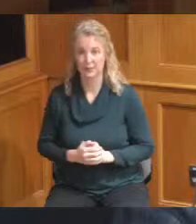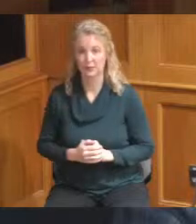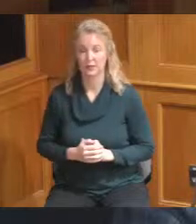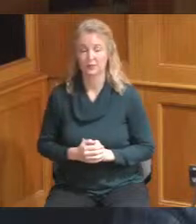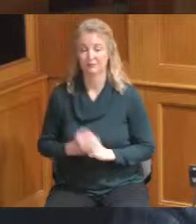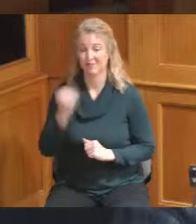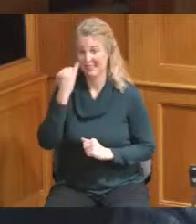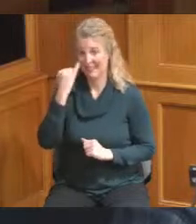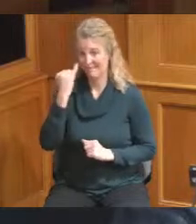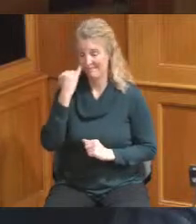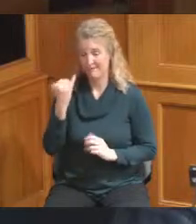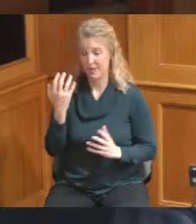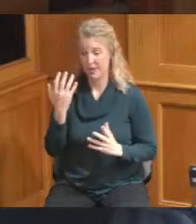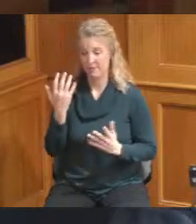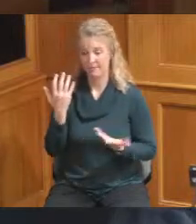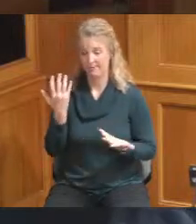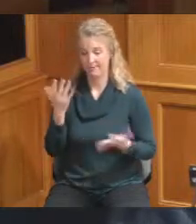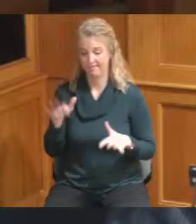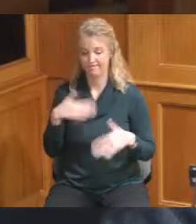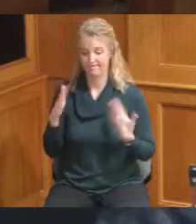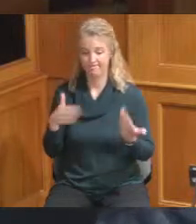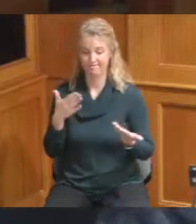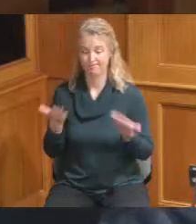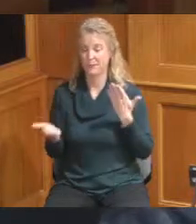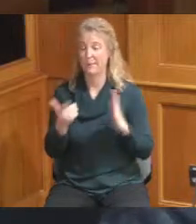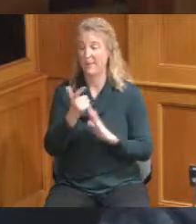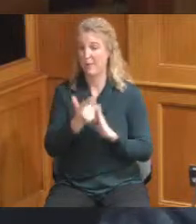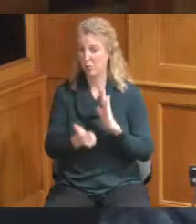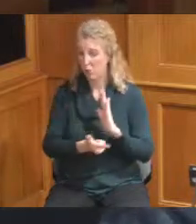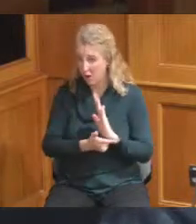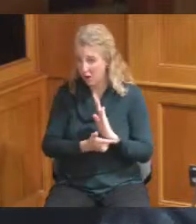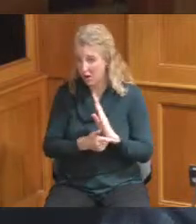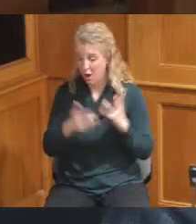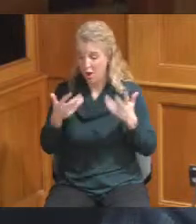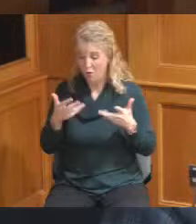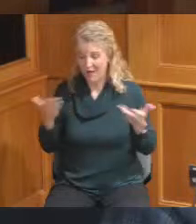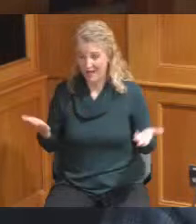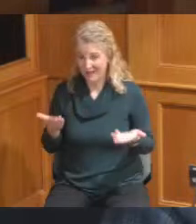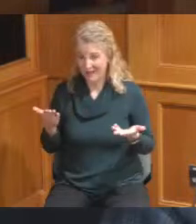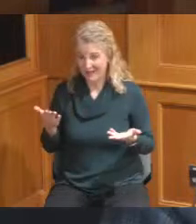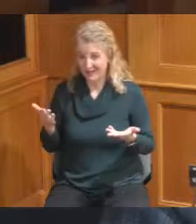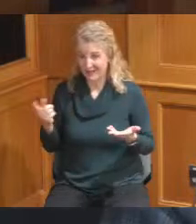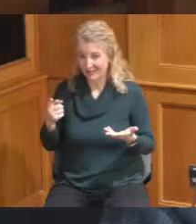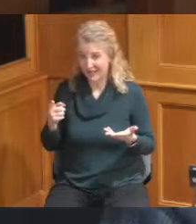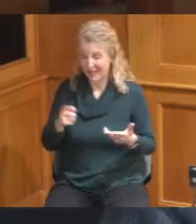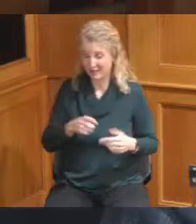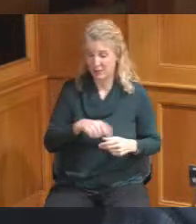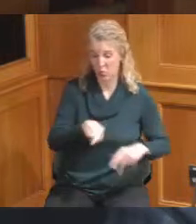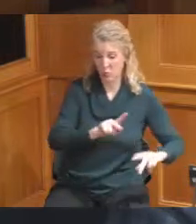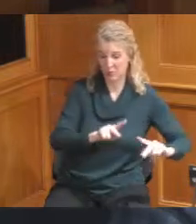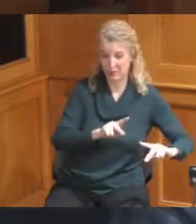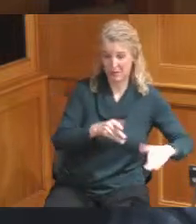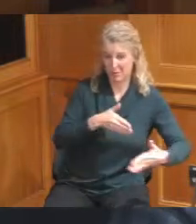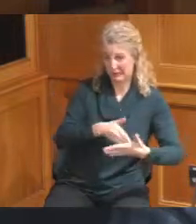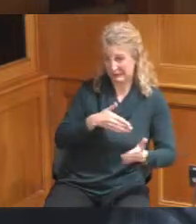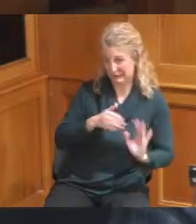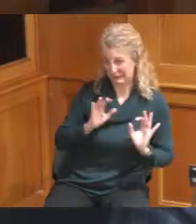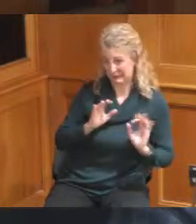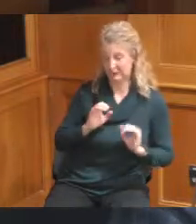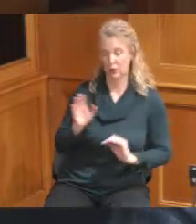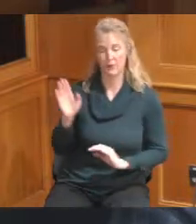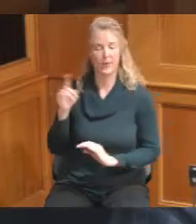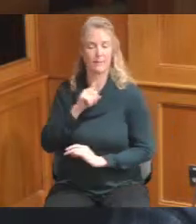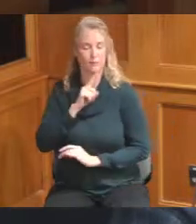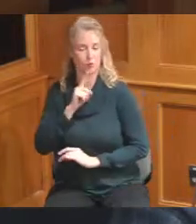and if there were different laws that are on the books currently that were violated. So I know he'll